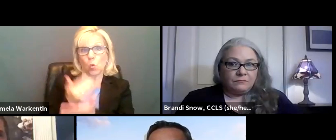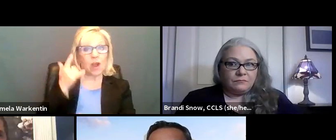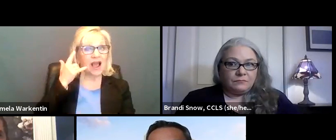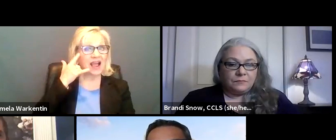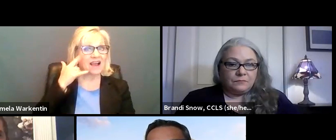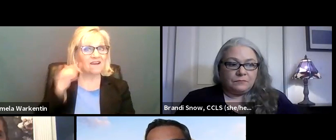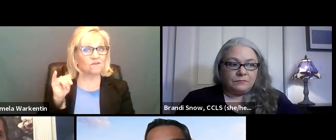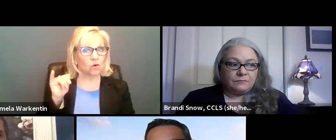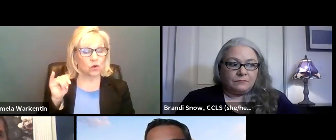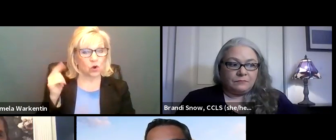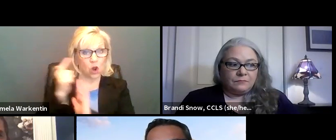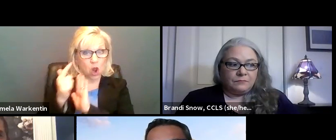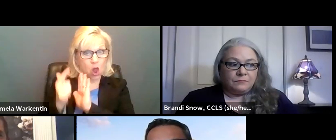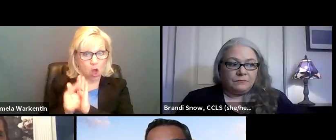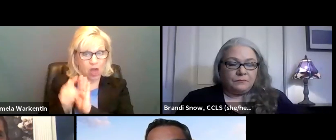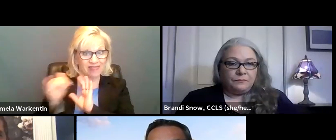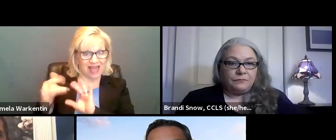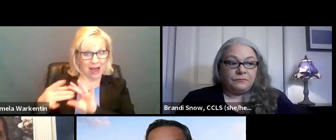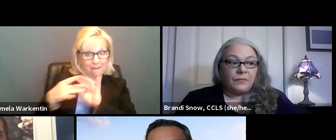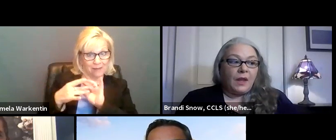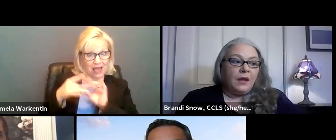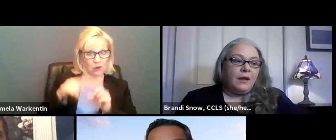AB 38, does that apply to me?